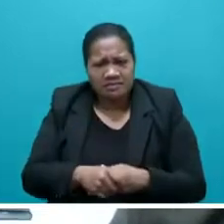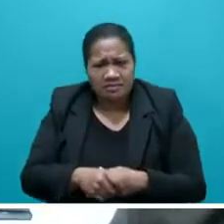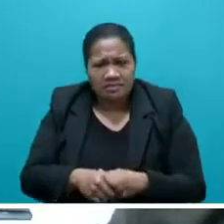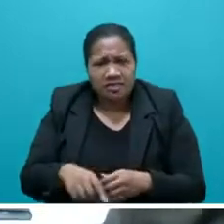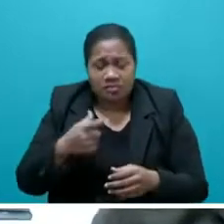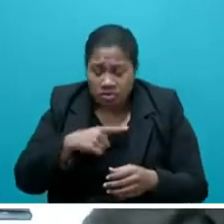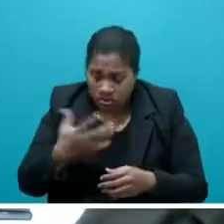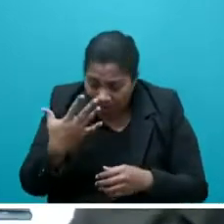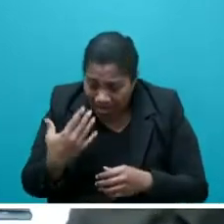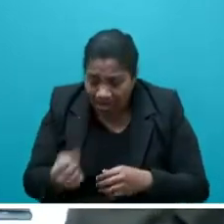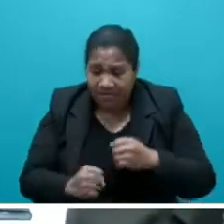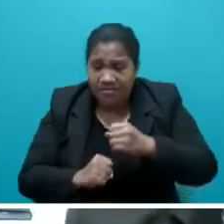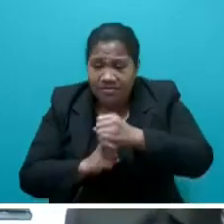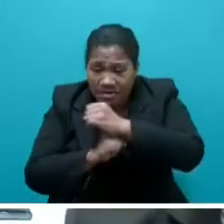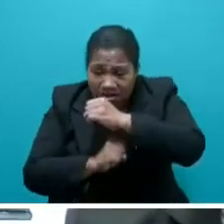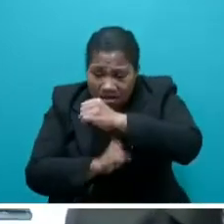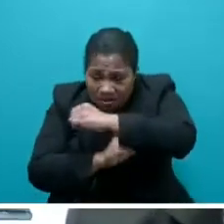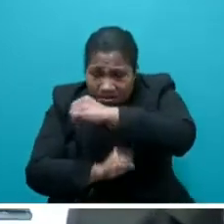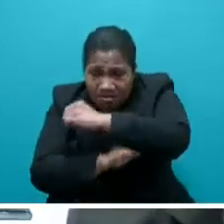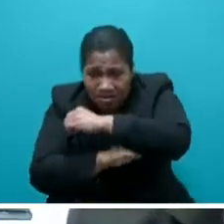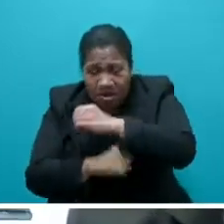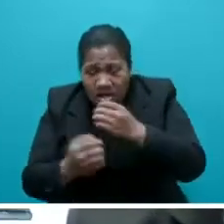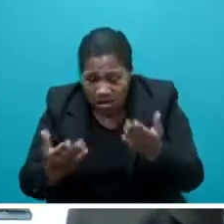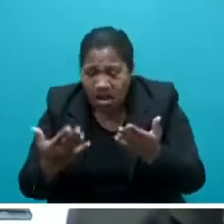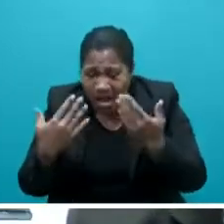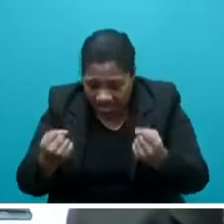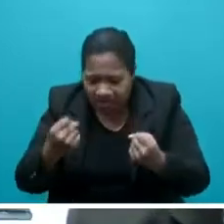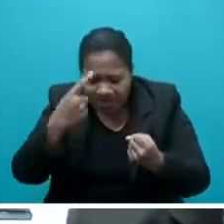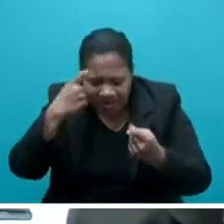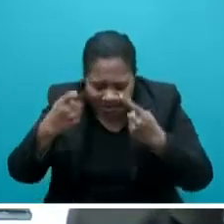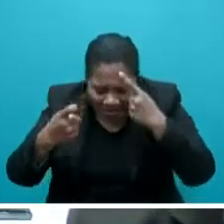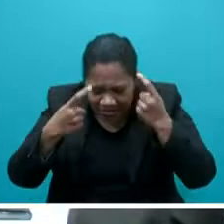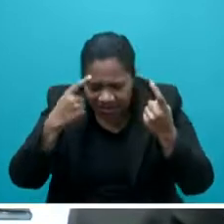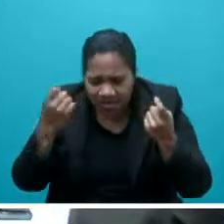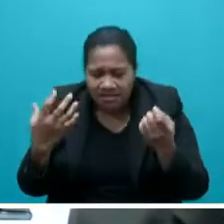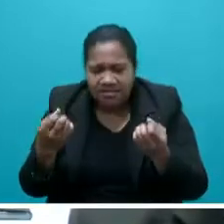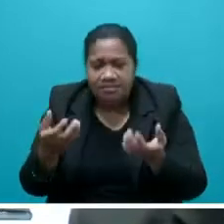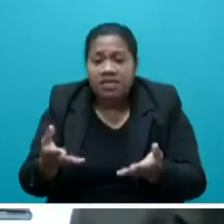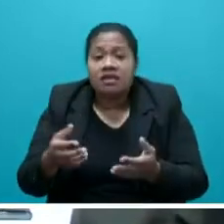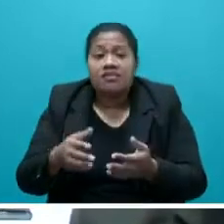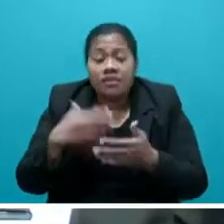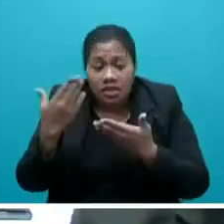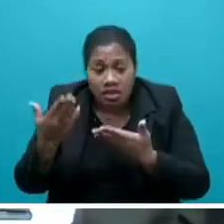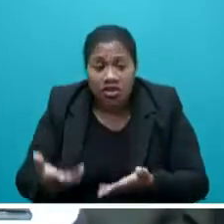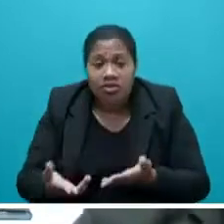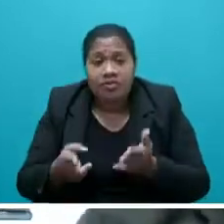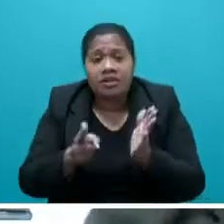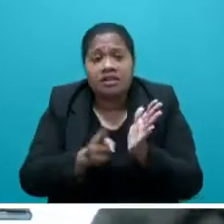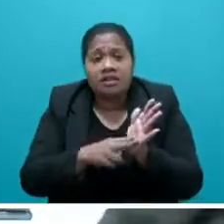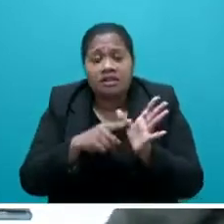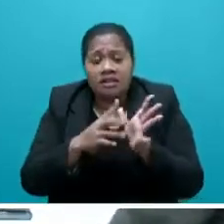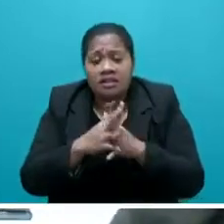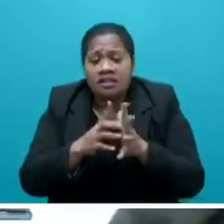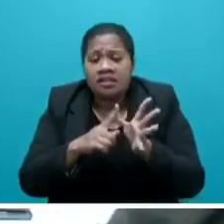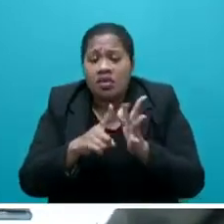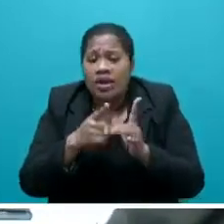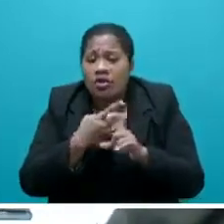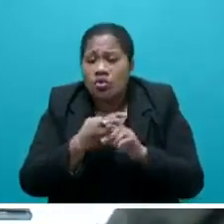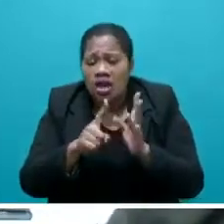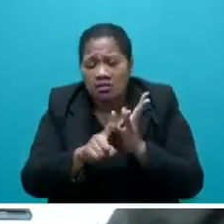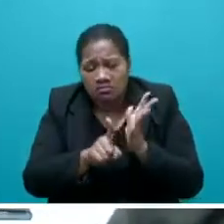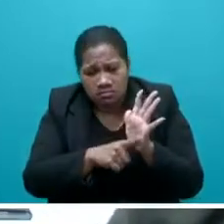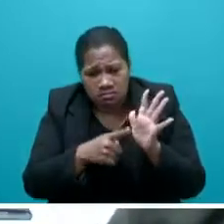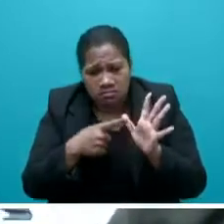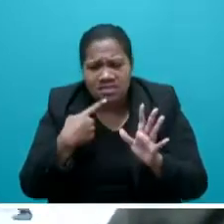basic fundamental ideas and philosophies. We have Honourable Nawai, unfortunately who's not here, who says on social media that the reason